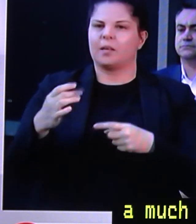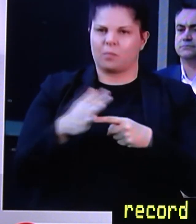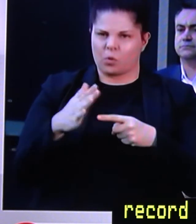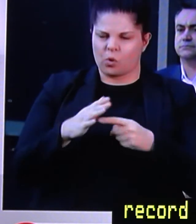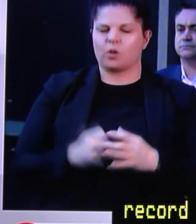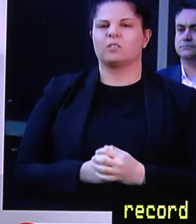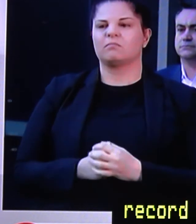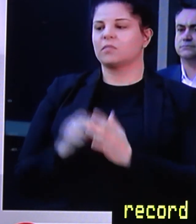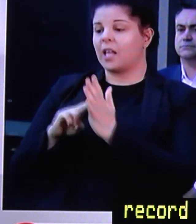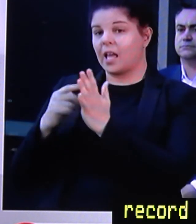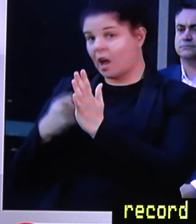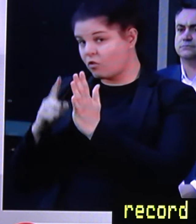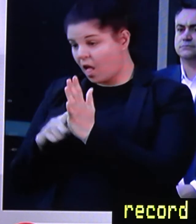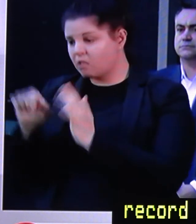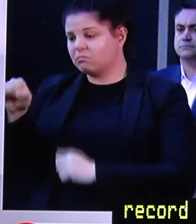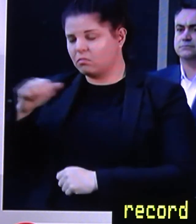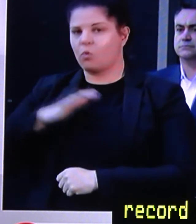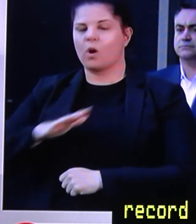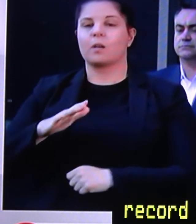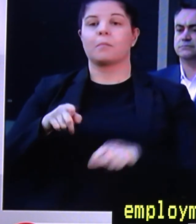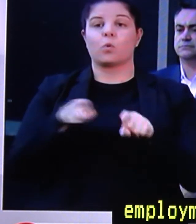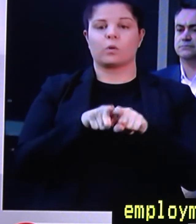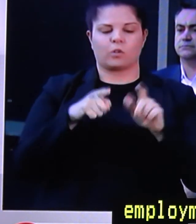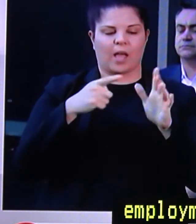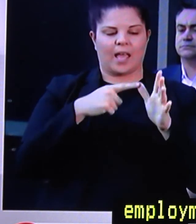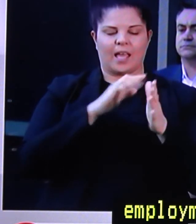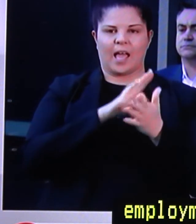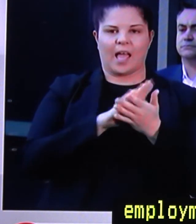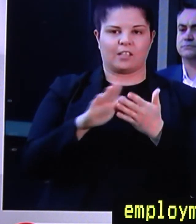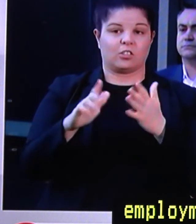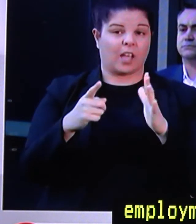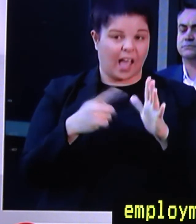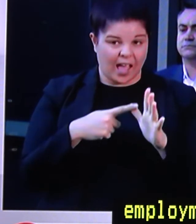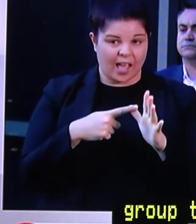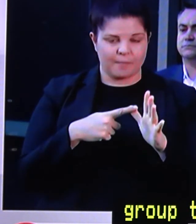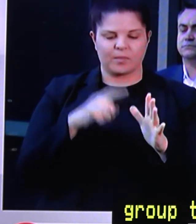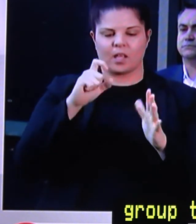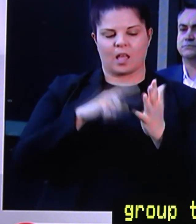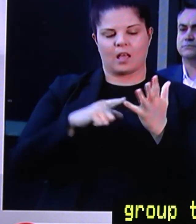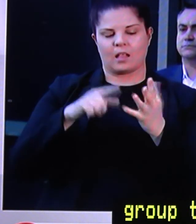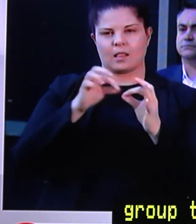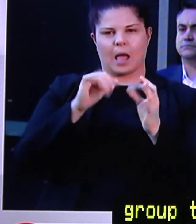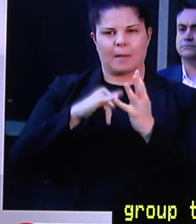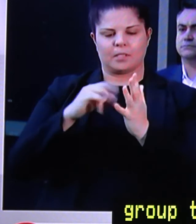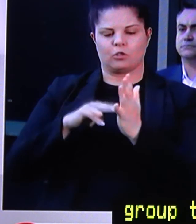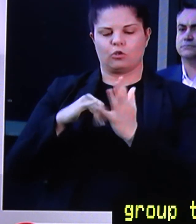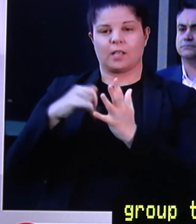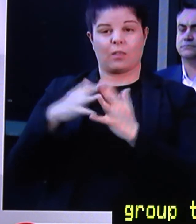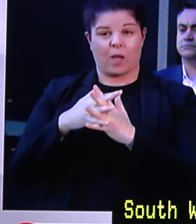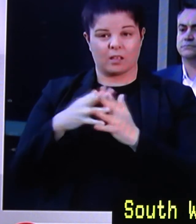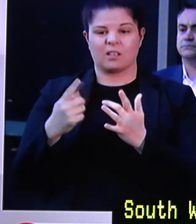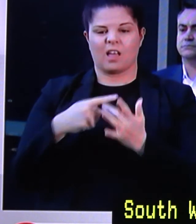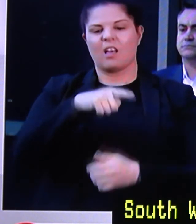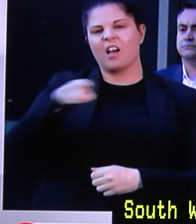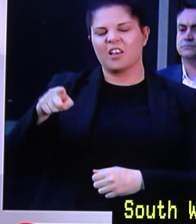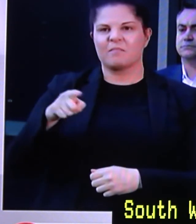CERCON. Clubs, New South Wales and the AHA have been in continual contact in terms of trying to get their clubs and pubs